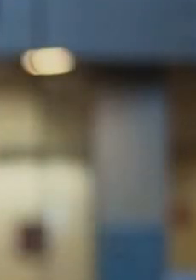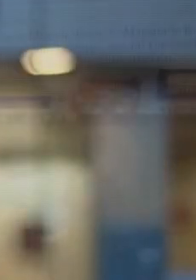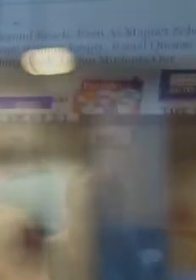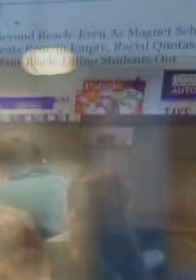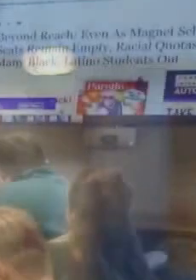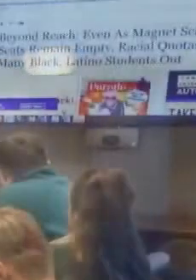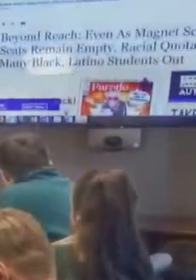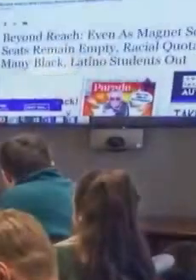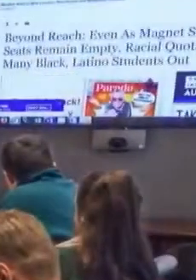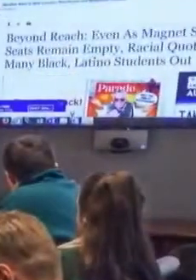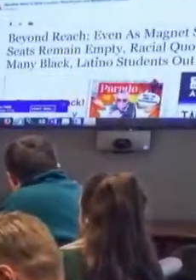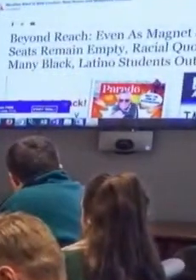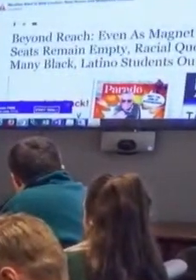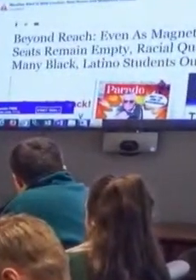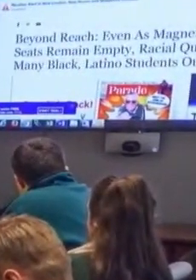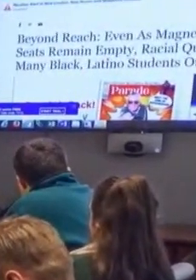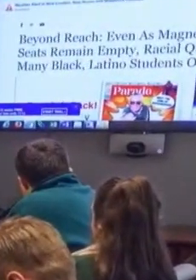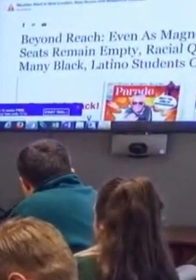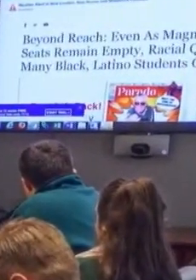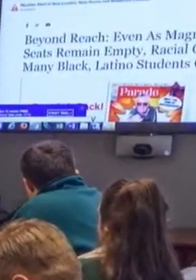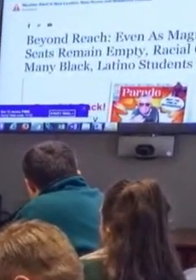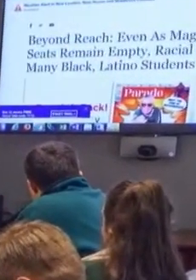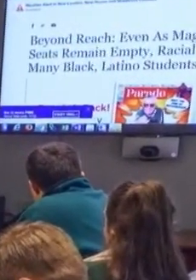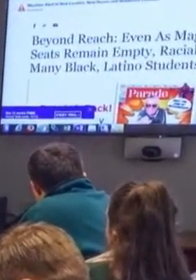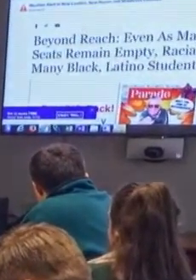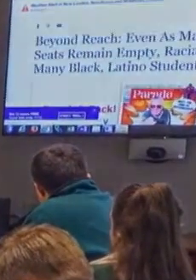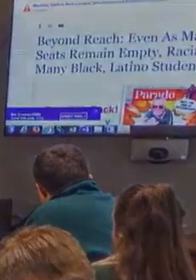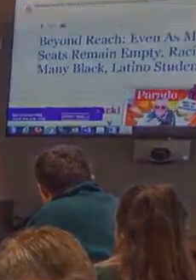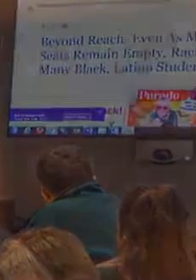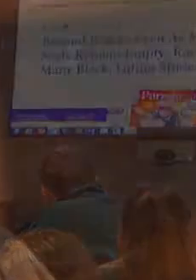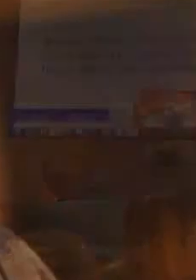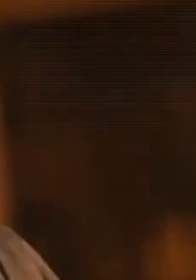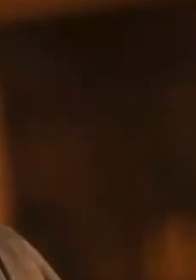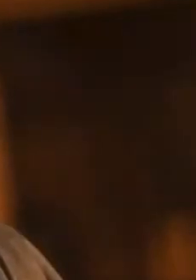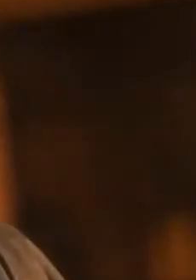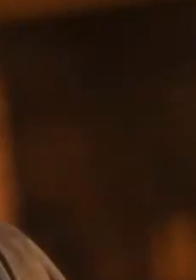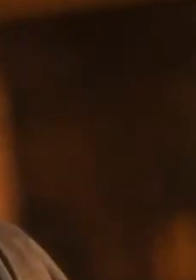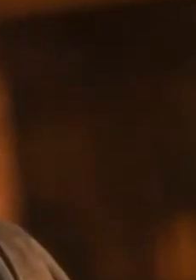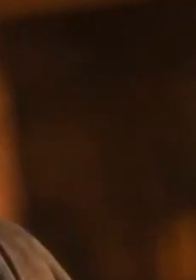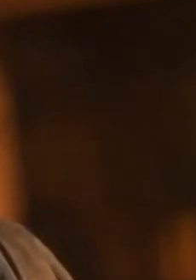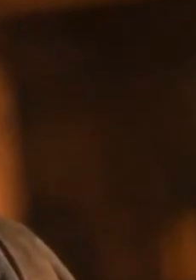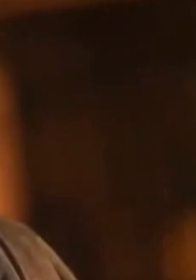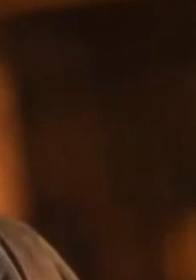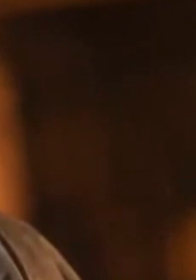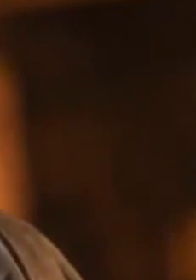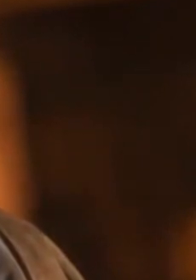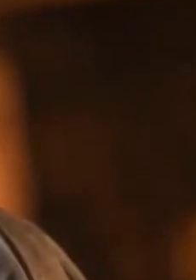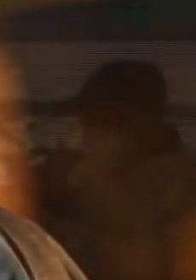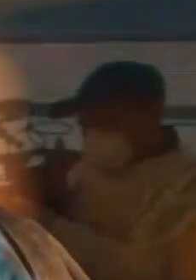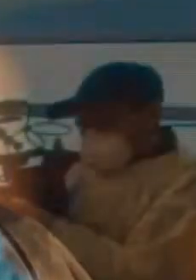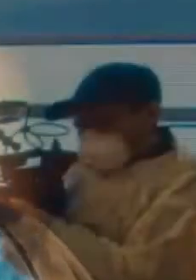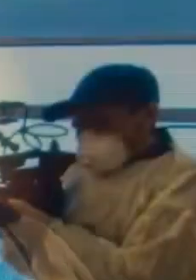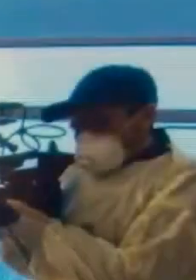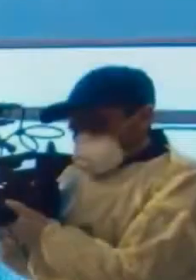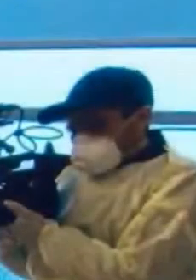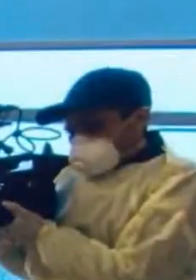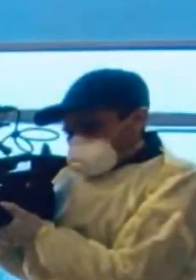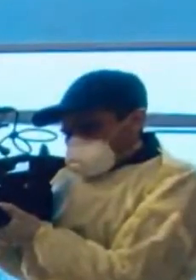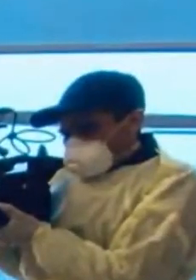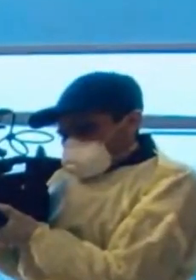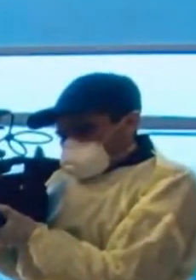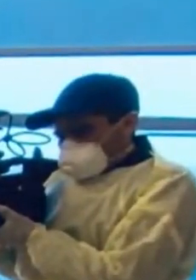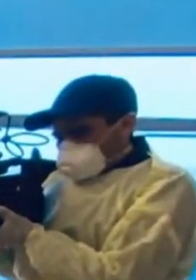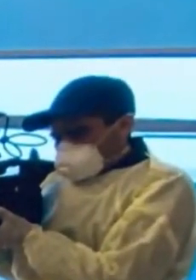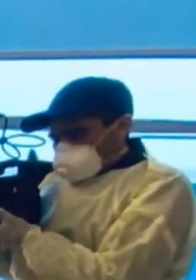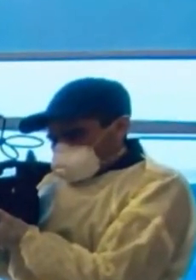education, democracy and dialogue, and thinking through how we can use digital media and filmmaking to shape understandings of